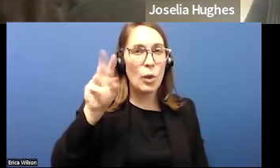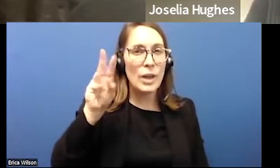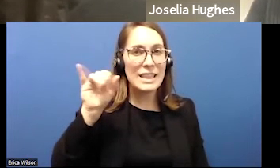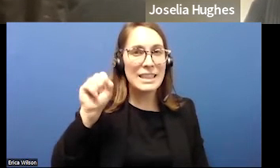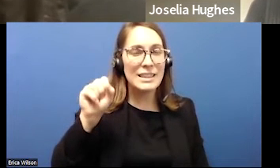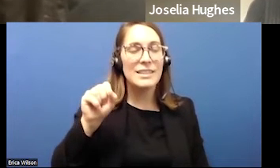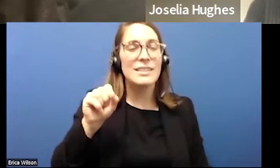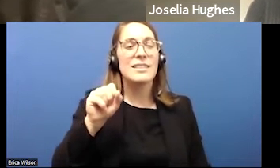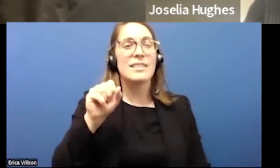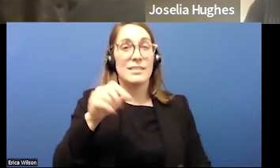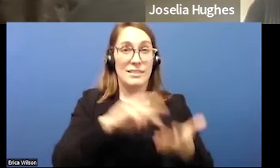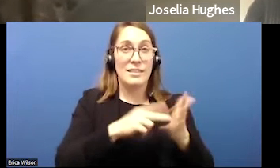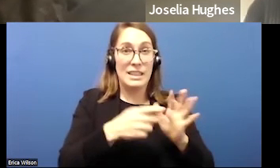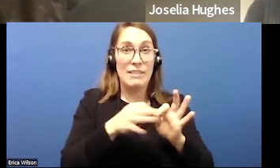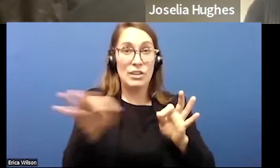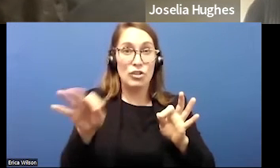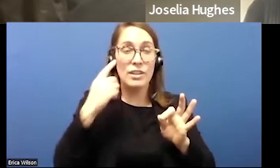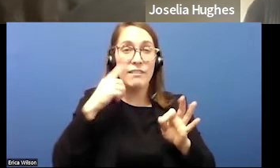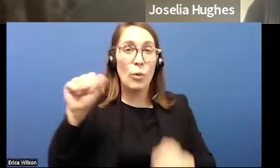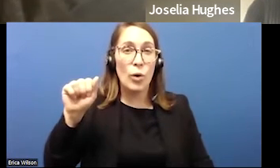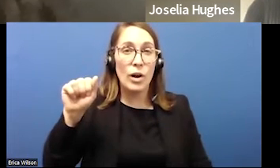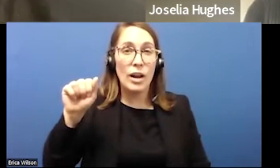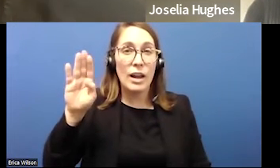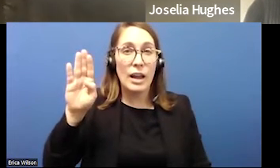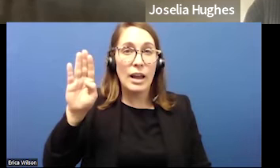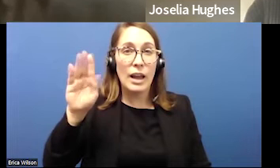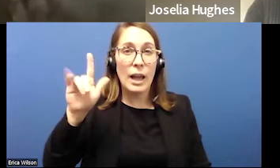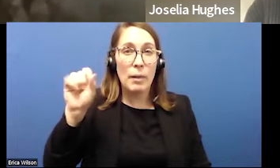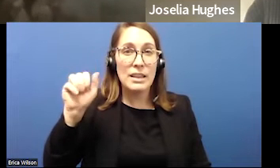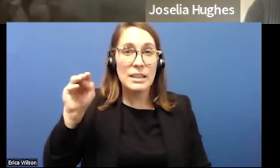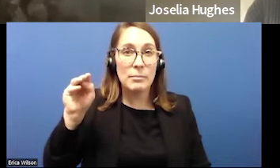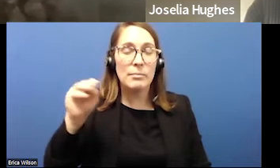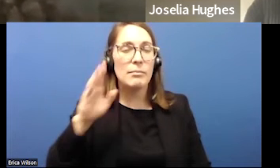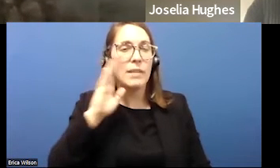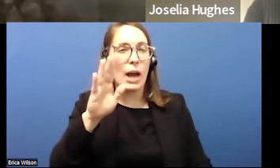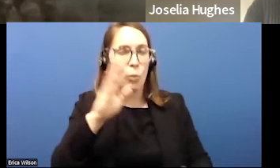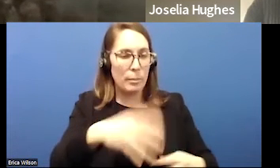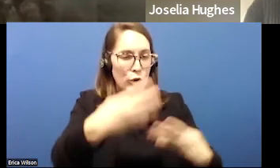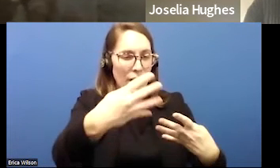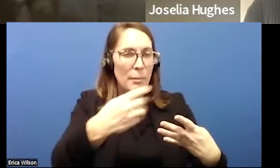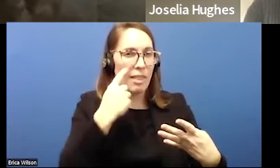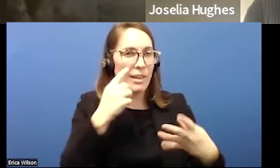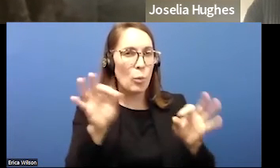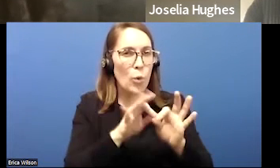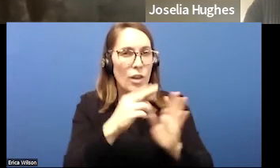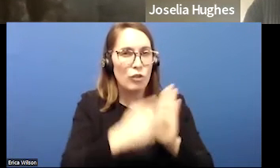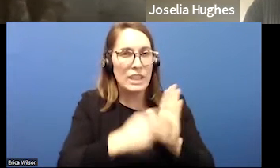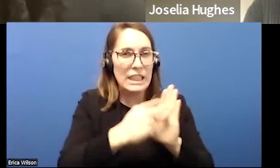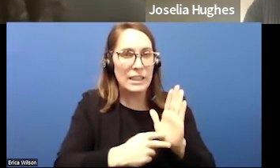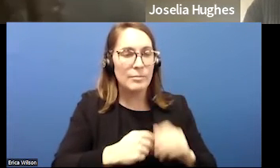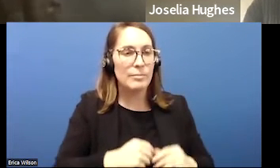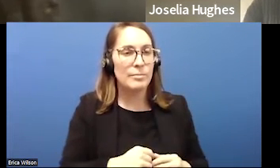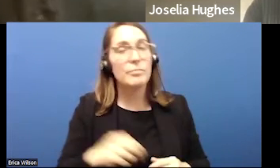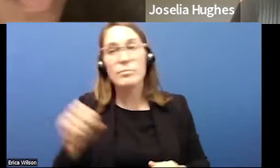T.L. Lewis's definition of ableism. I'm gonna bring it up because I think it may be worth